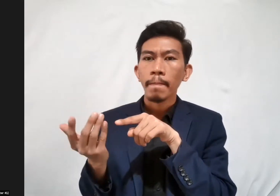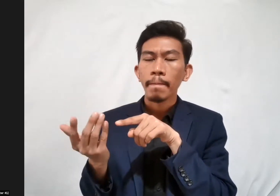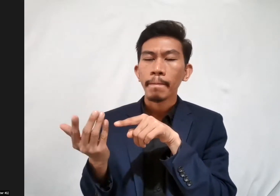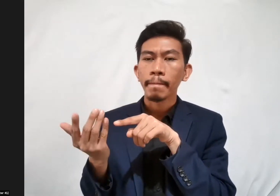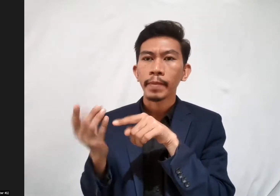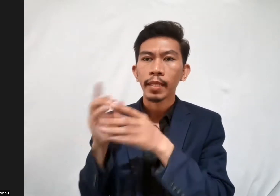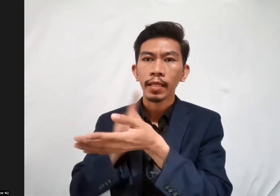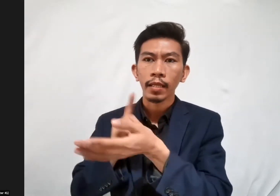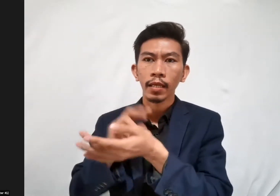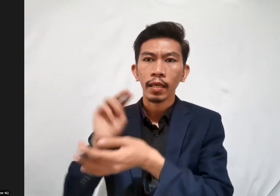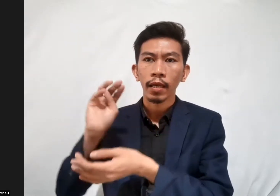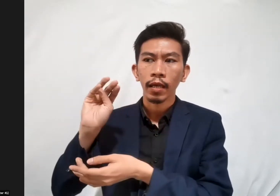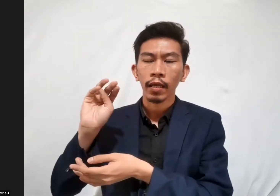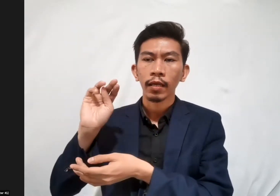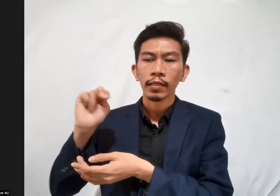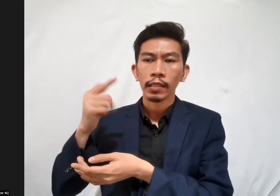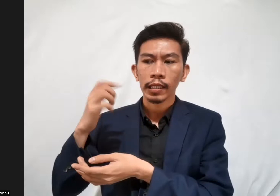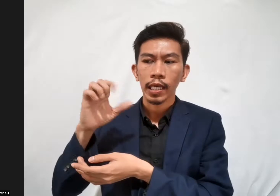Dr. Ngelangel.